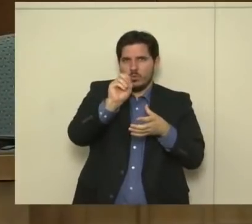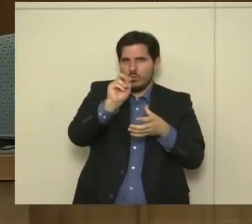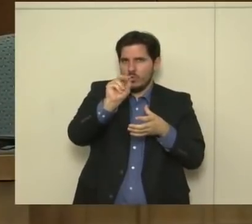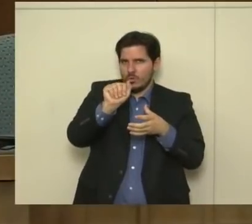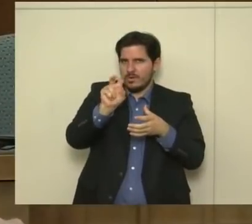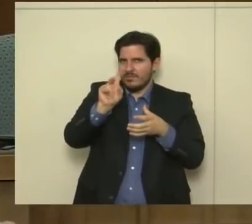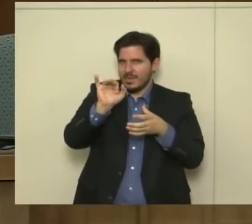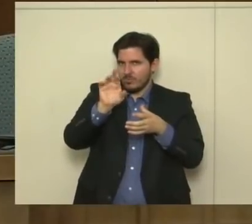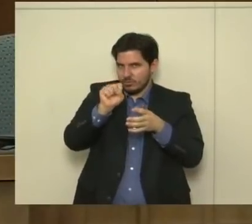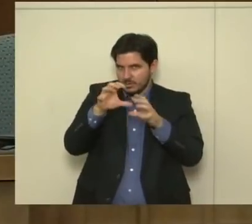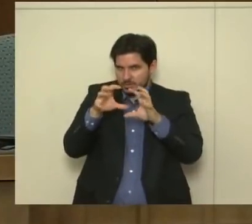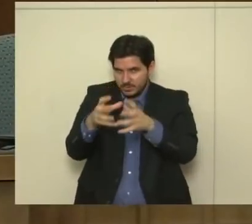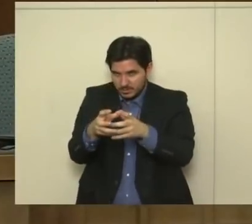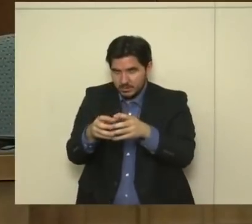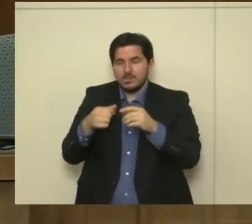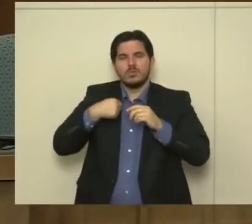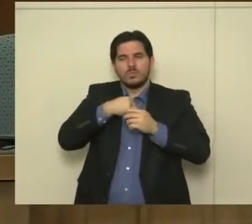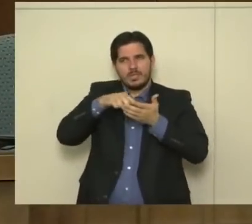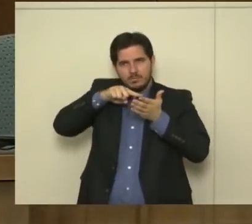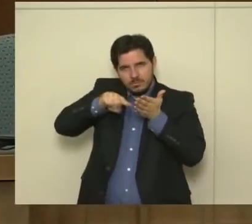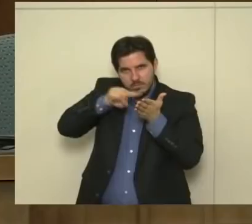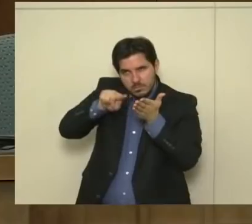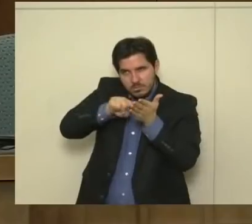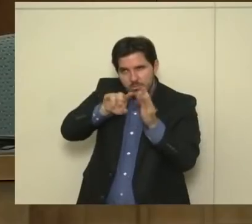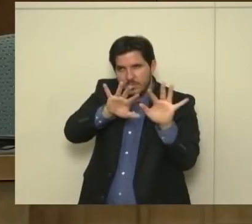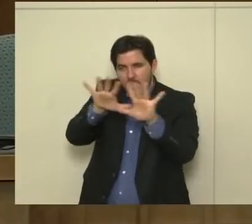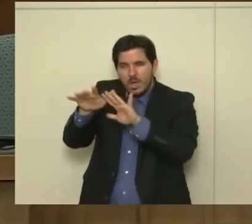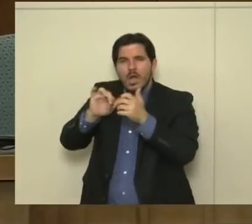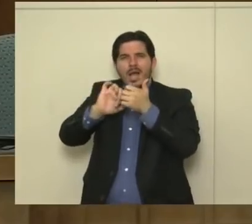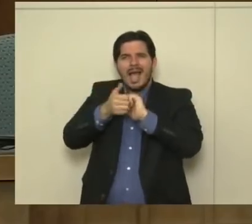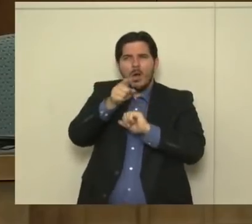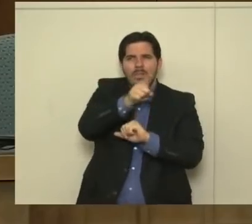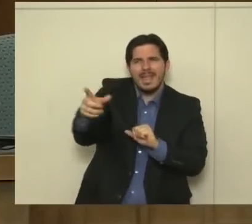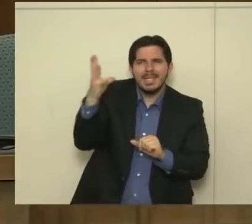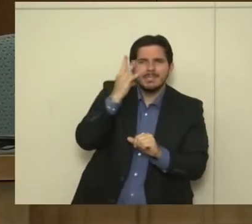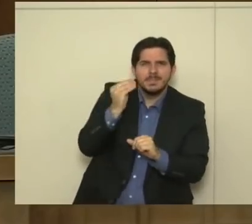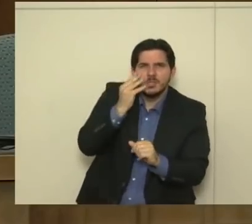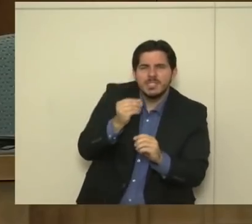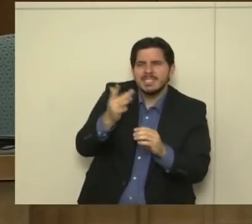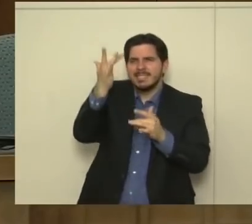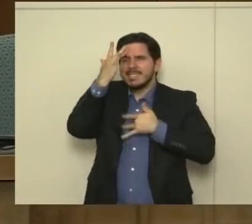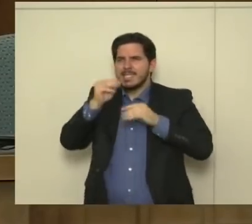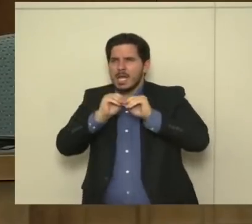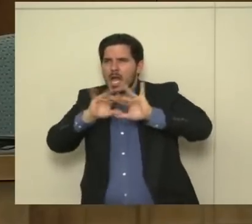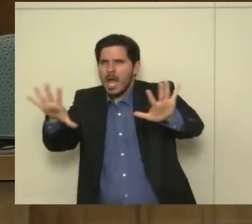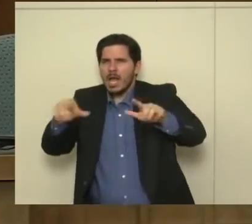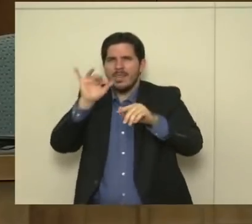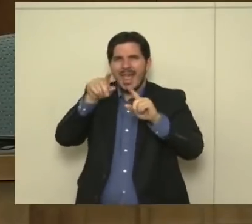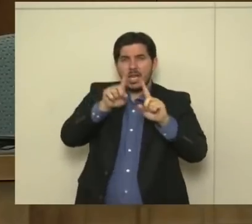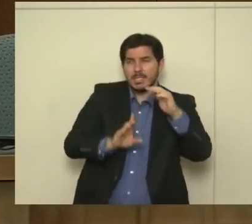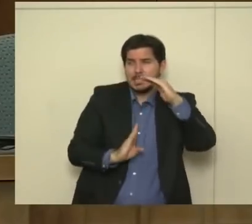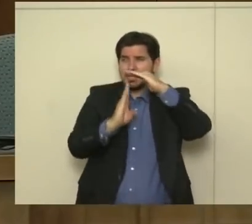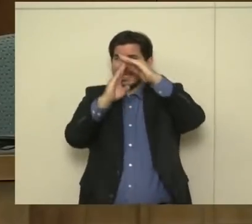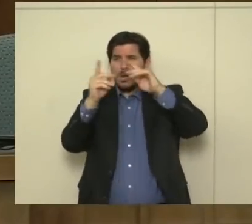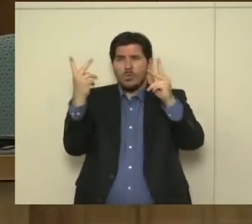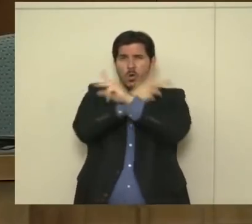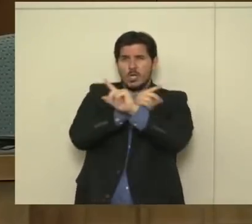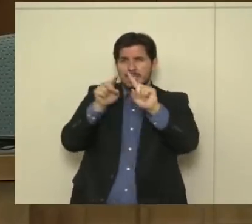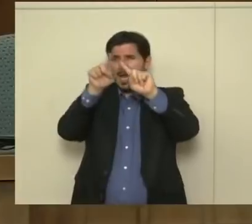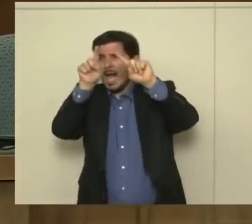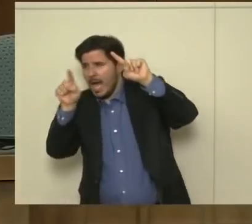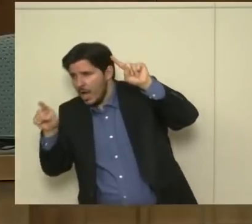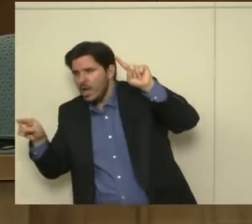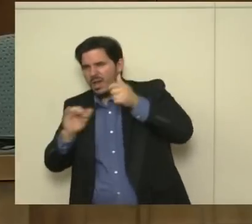cover people through that peak. We don't know exactly why that's true, but you listed a